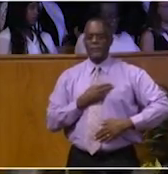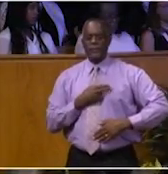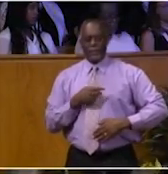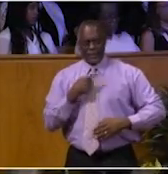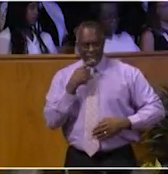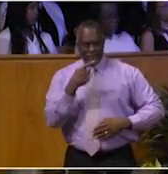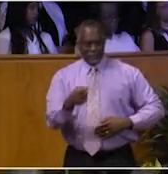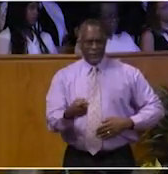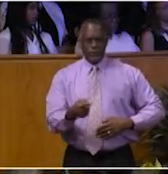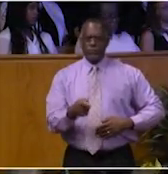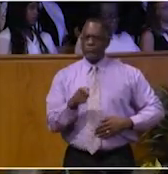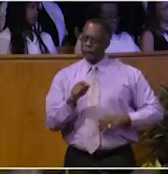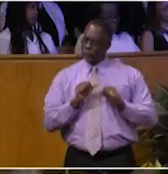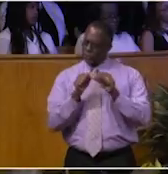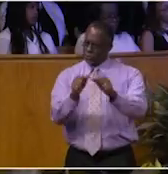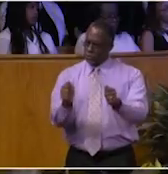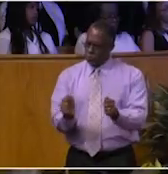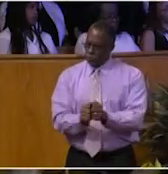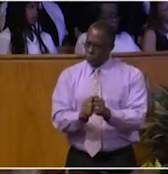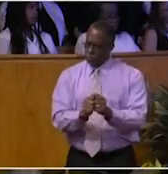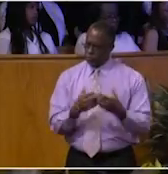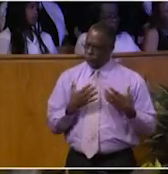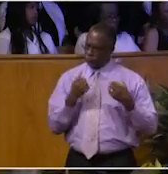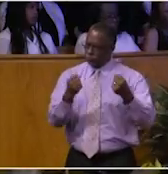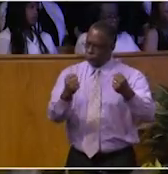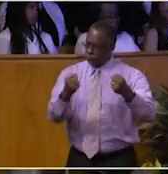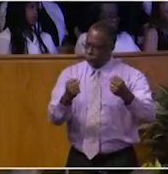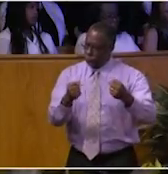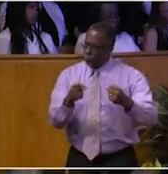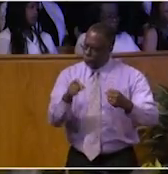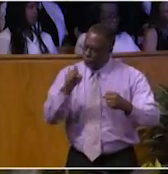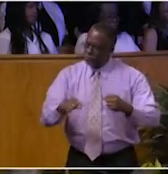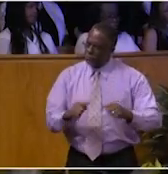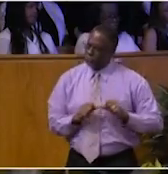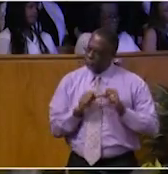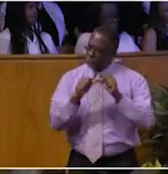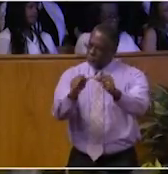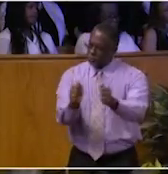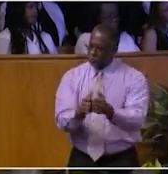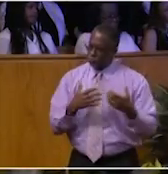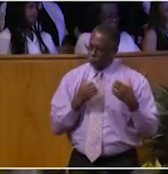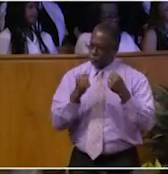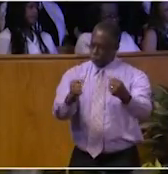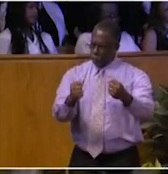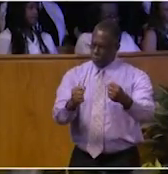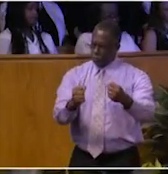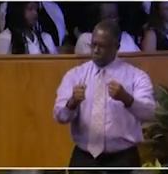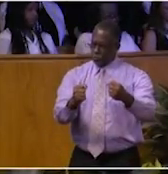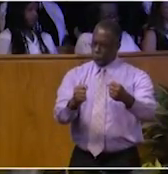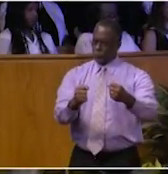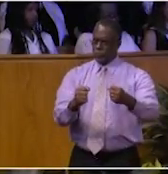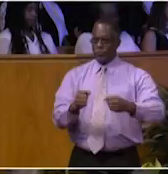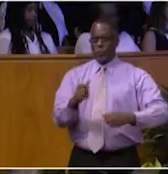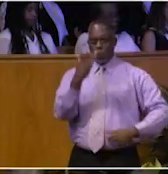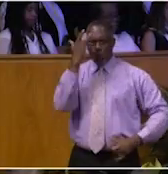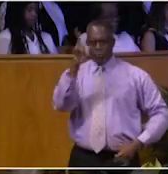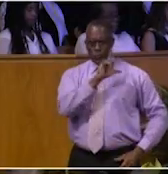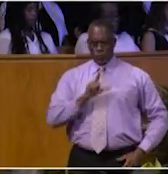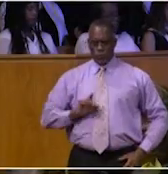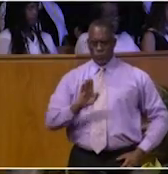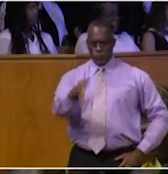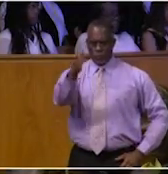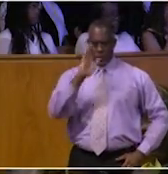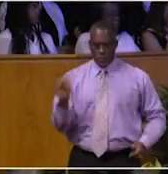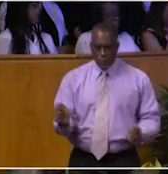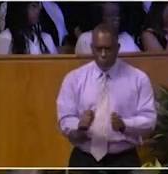to have courage. He says, be strong and courageous, for the Lord your God is with you